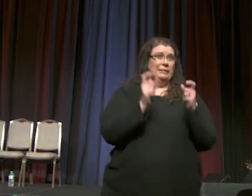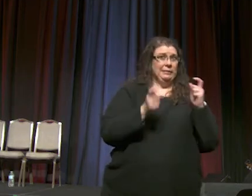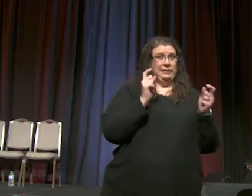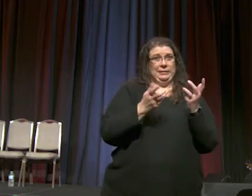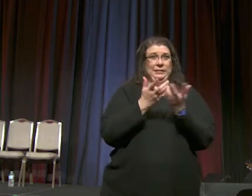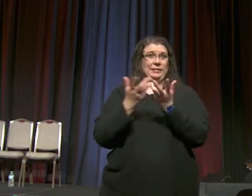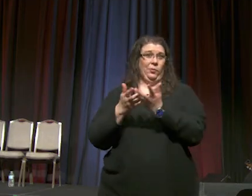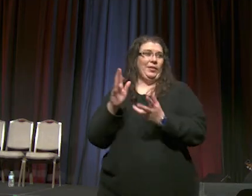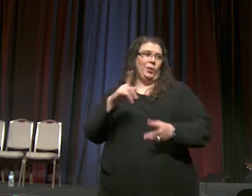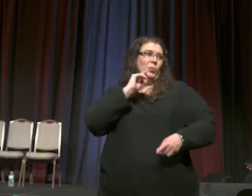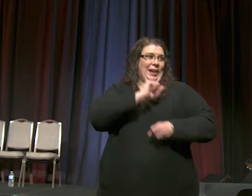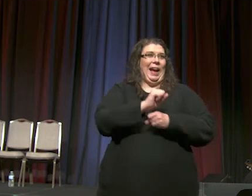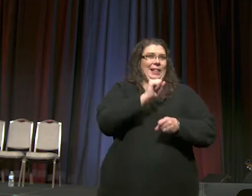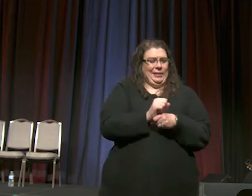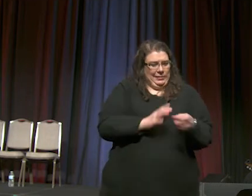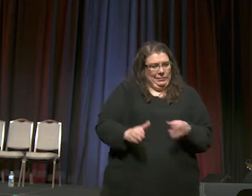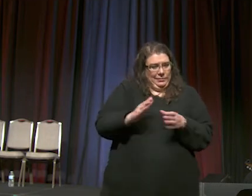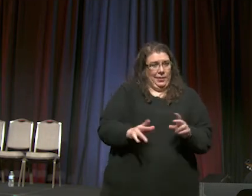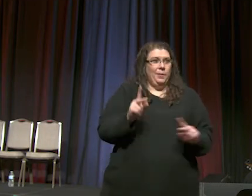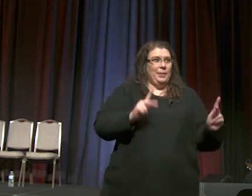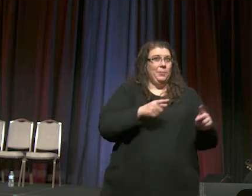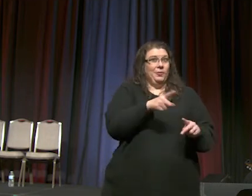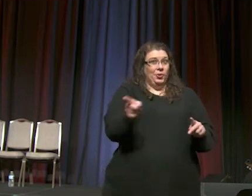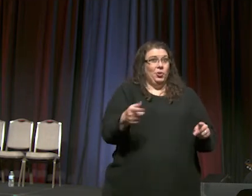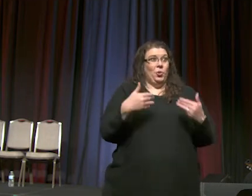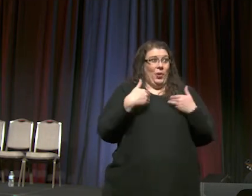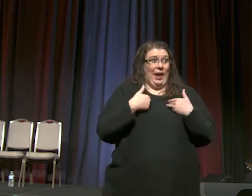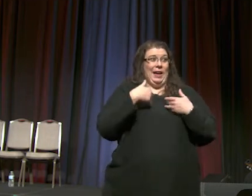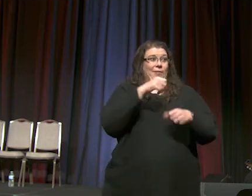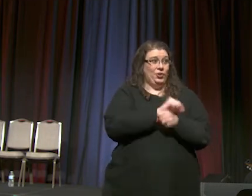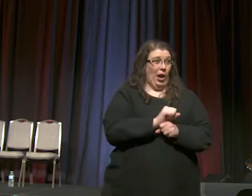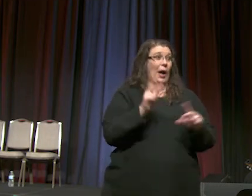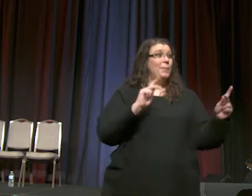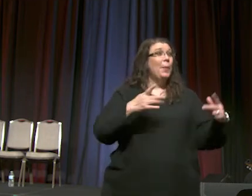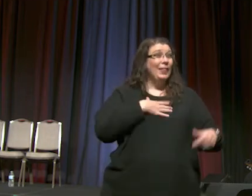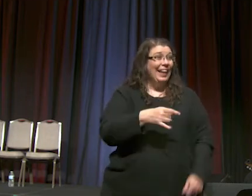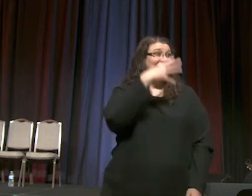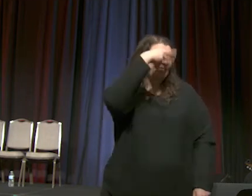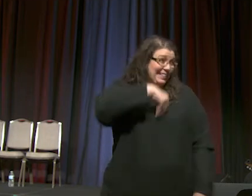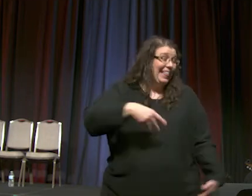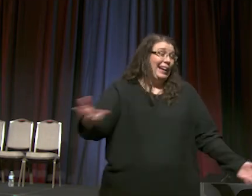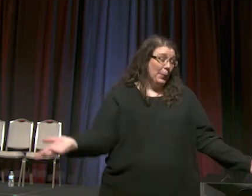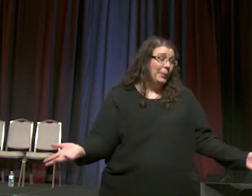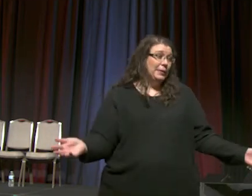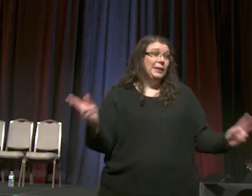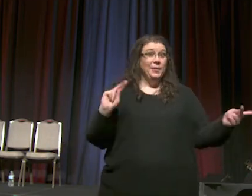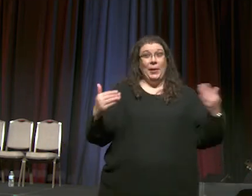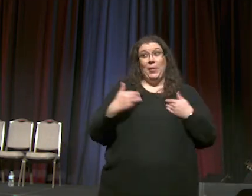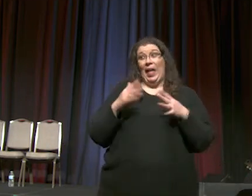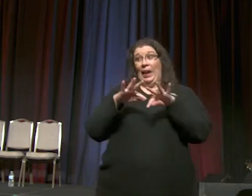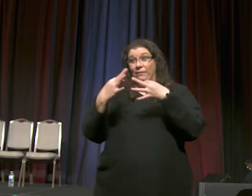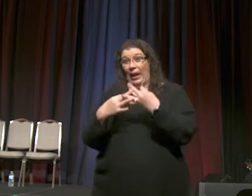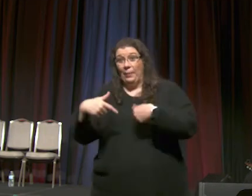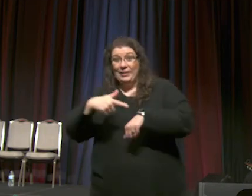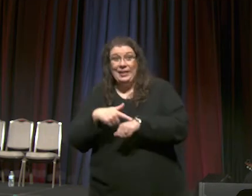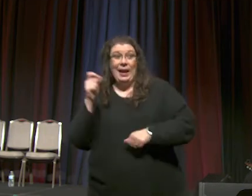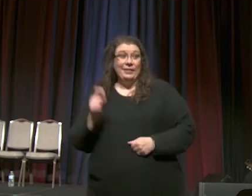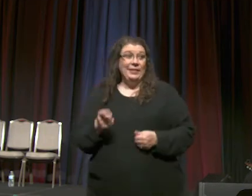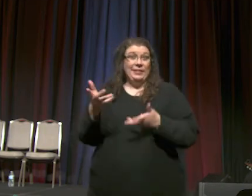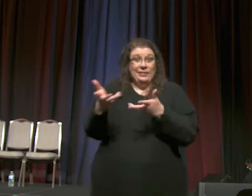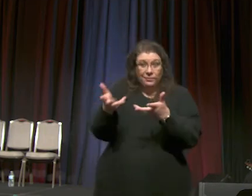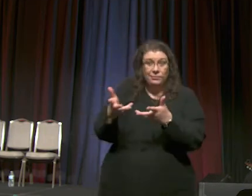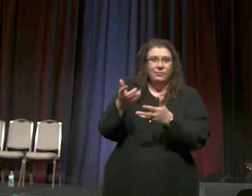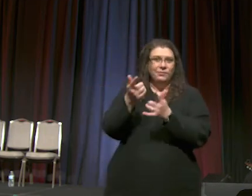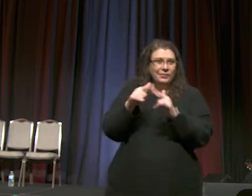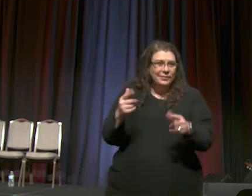realities of logistics of people have jobs, people like to sleep, people have family time that they need to deal